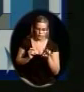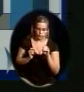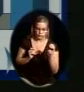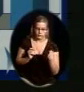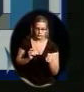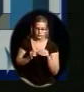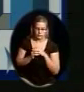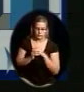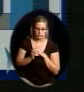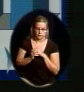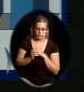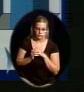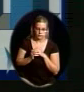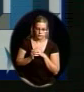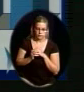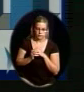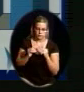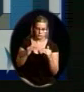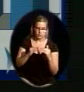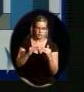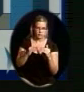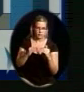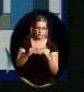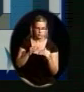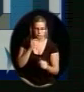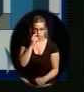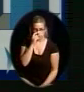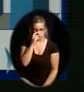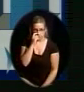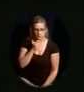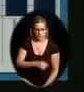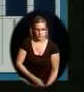80.28%, so that's pretty parallel.